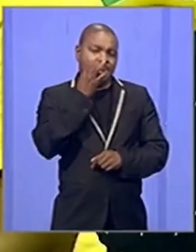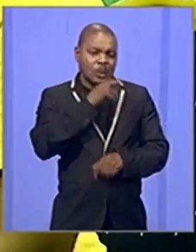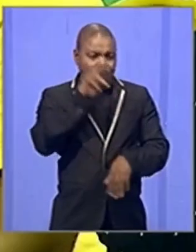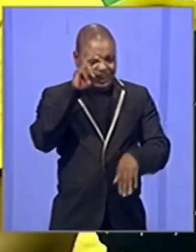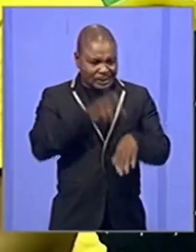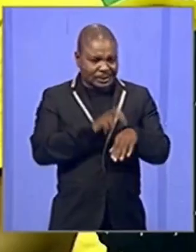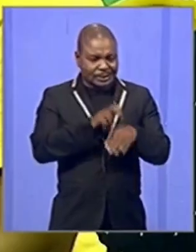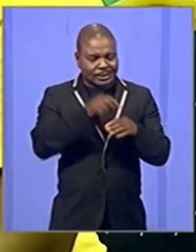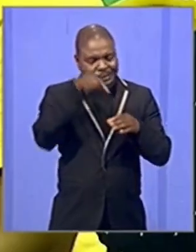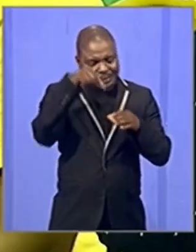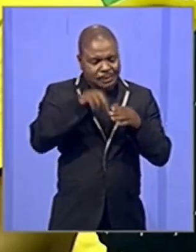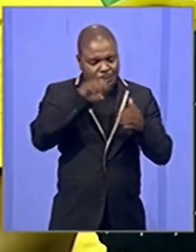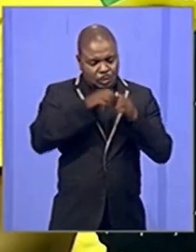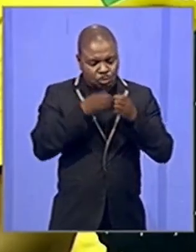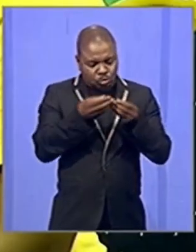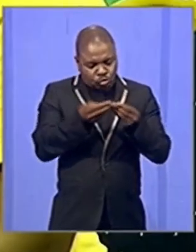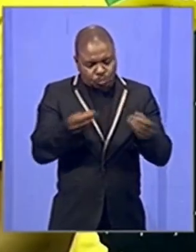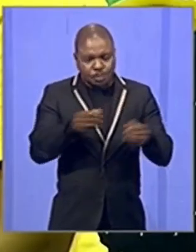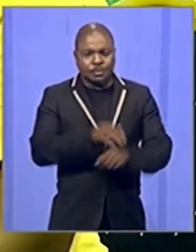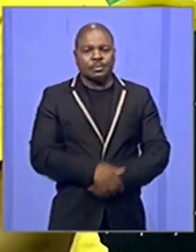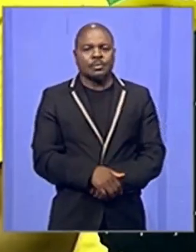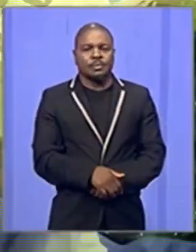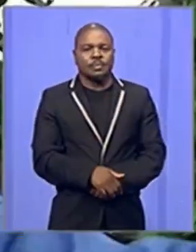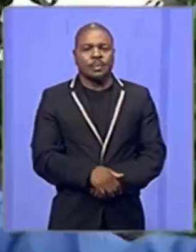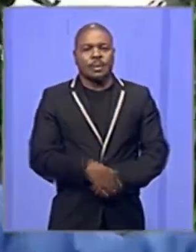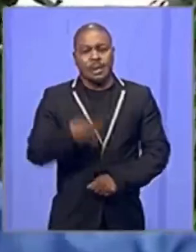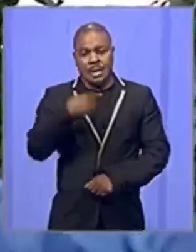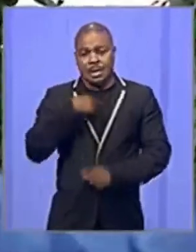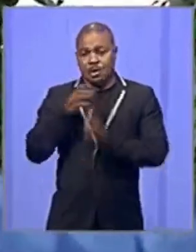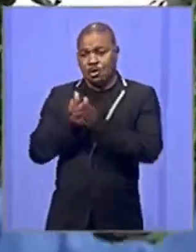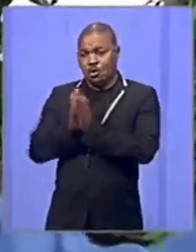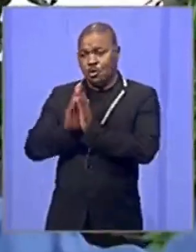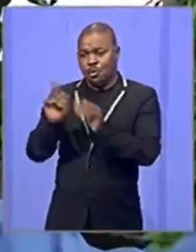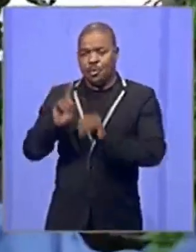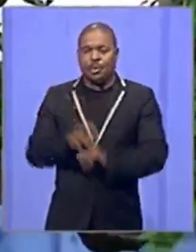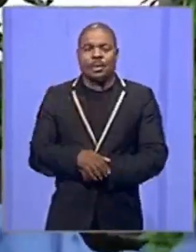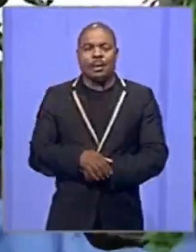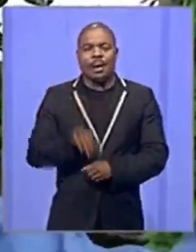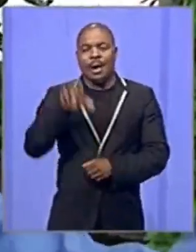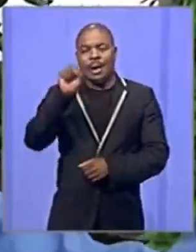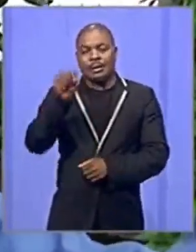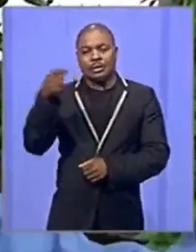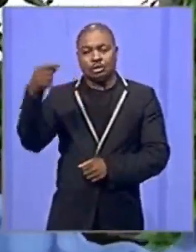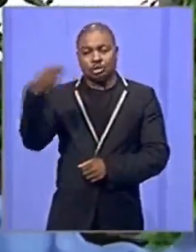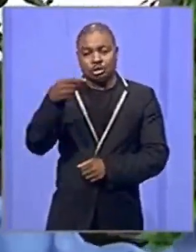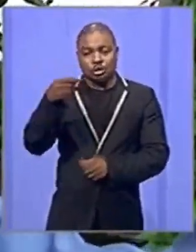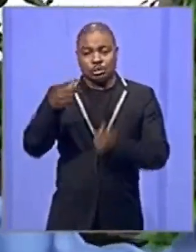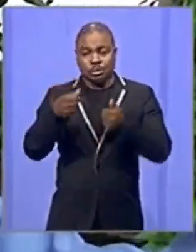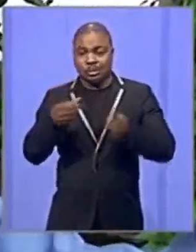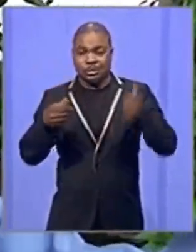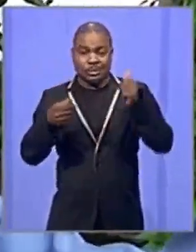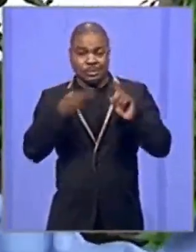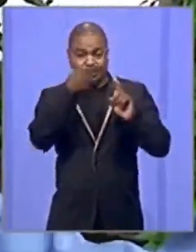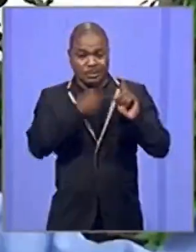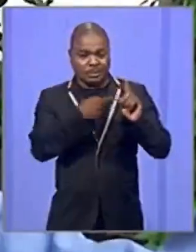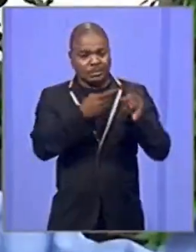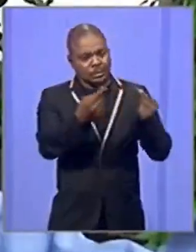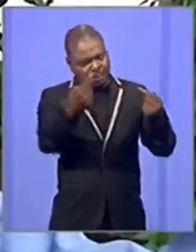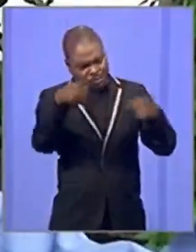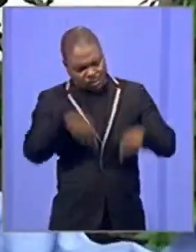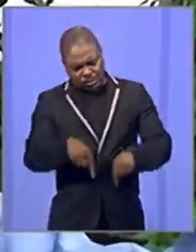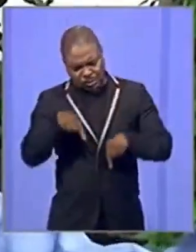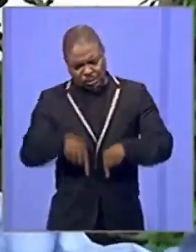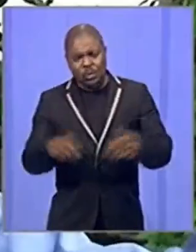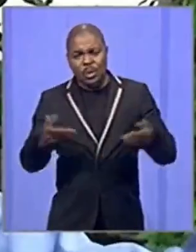tsa ka fa gare mo lekokong. Ke kopa gore Secretary General a ikatumetse mo North